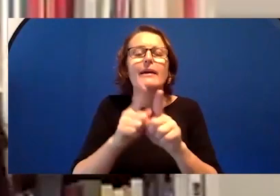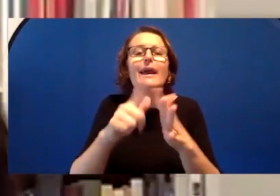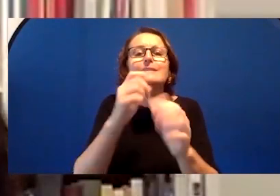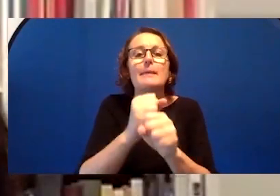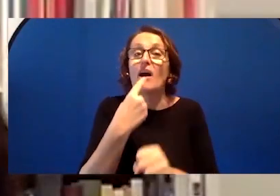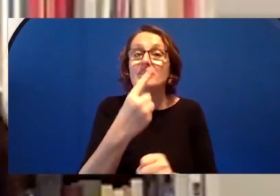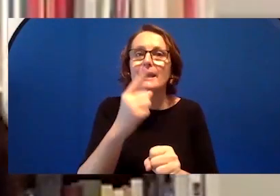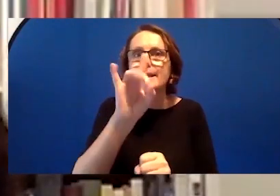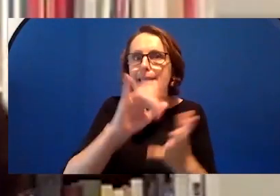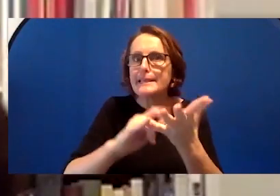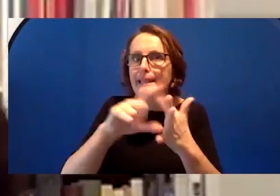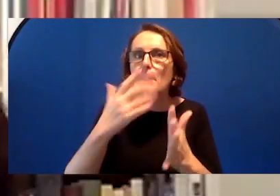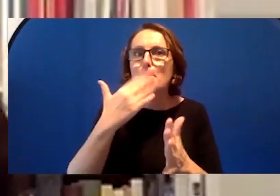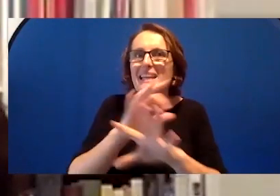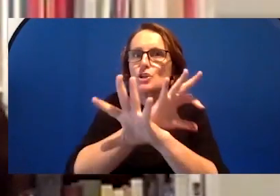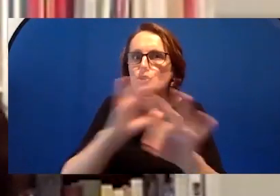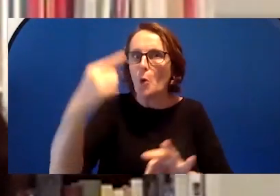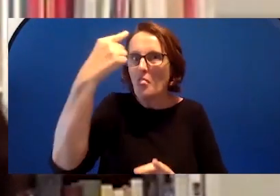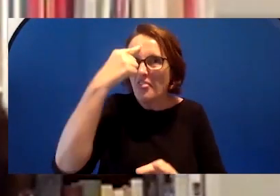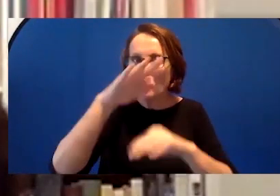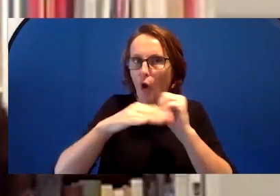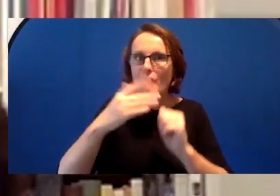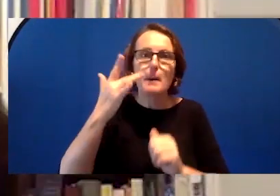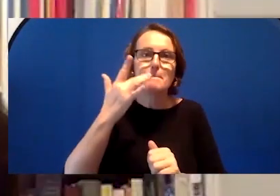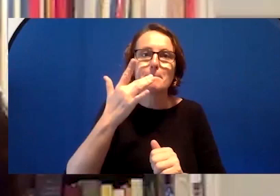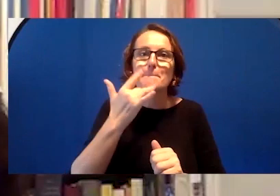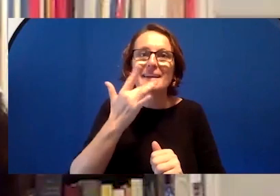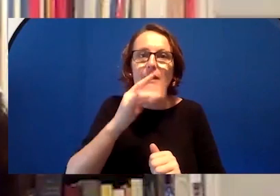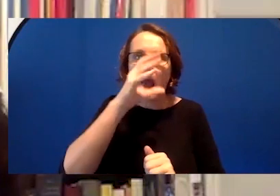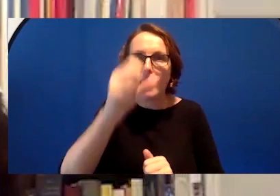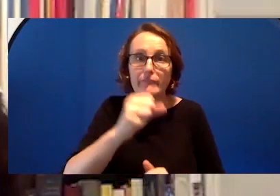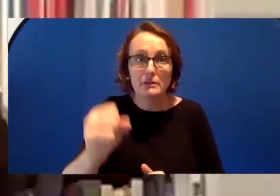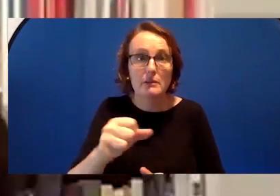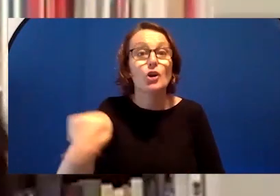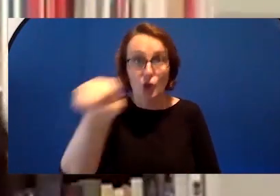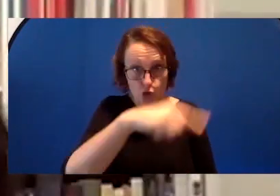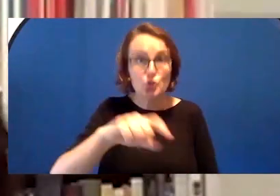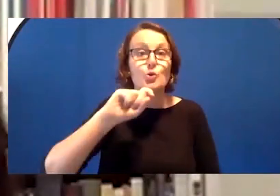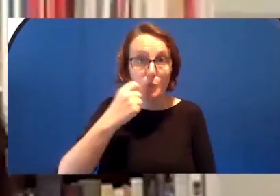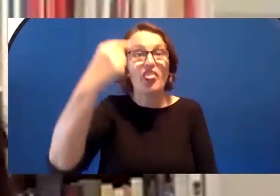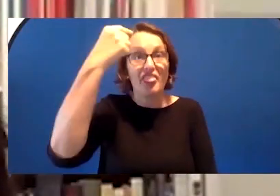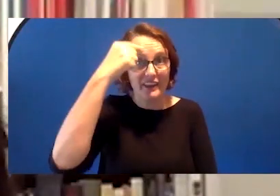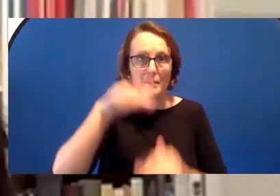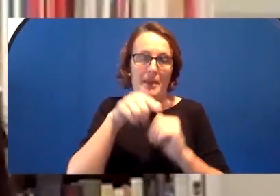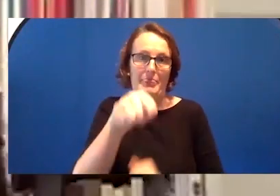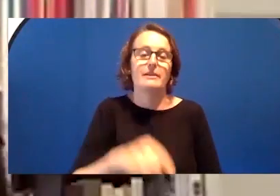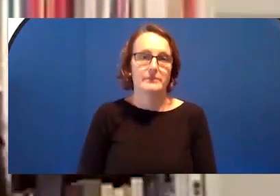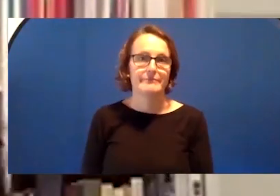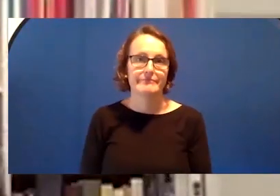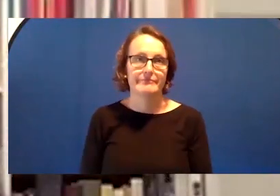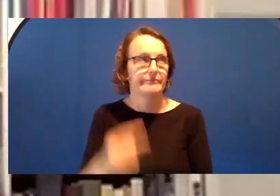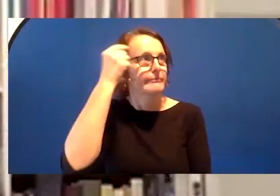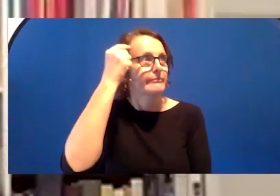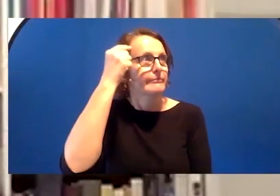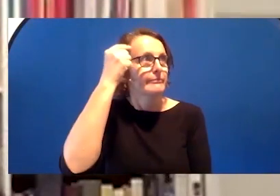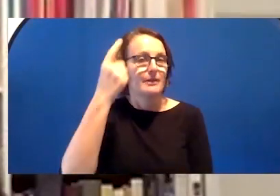seconds, don't think about a pink elephant, I guarantee there'll be a pink elephant in your mind there somewhere. But